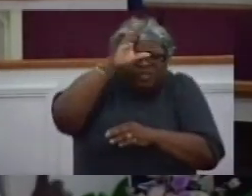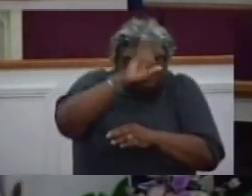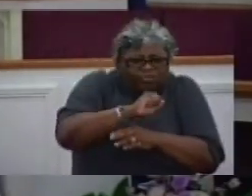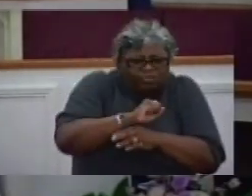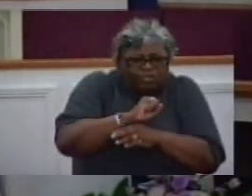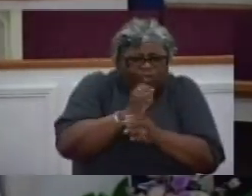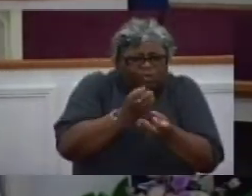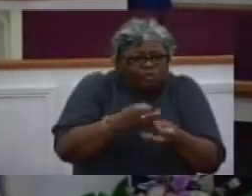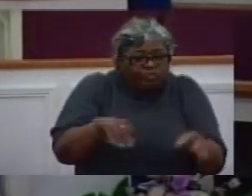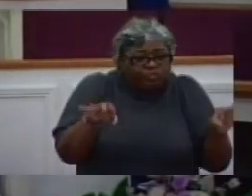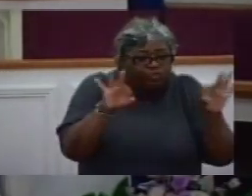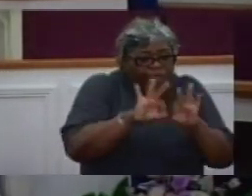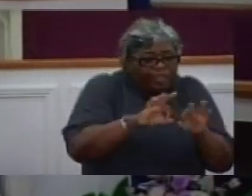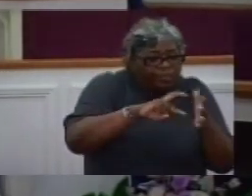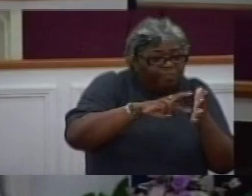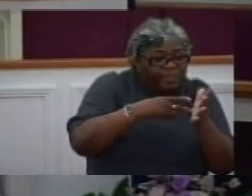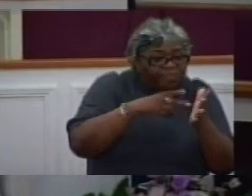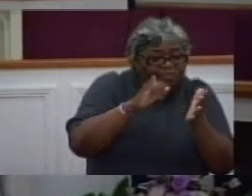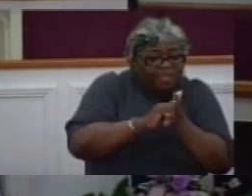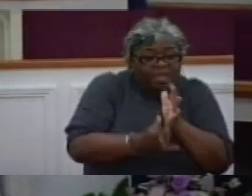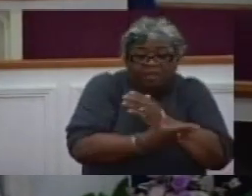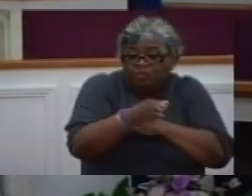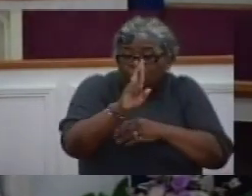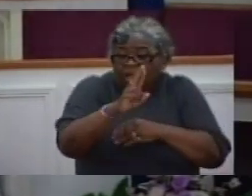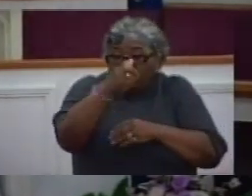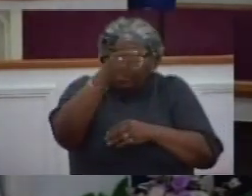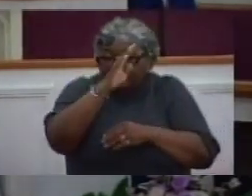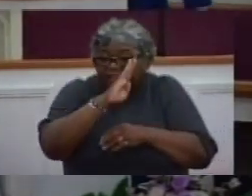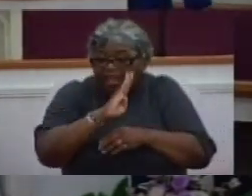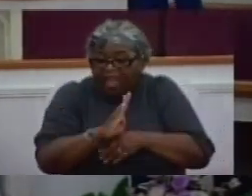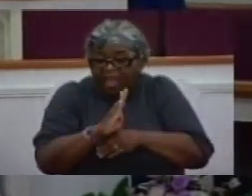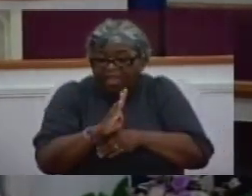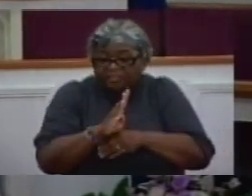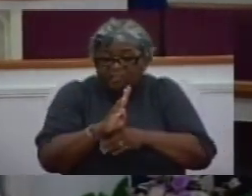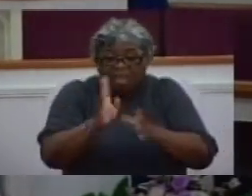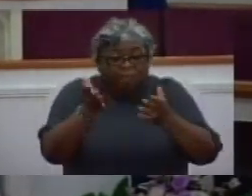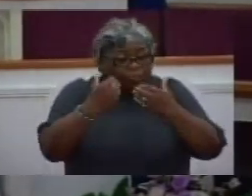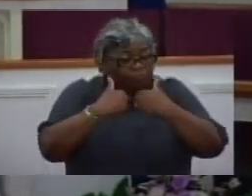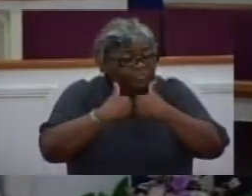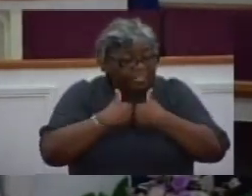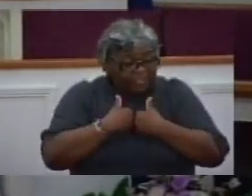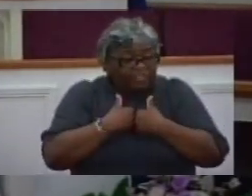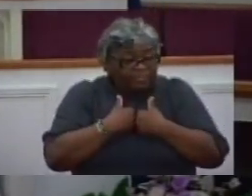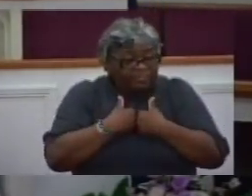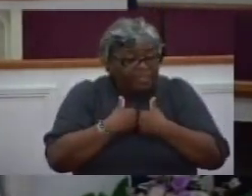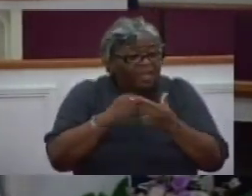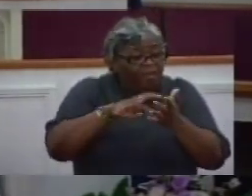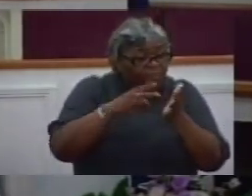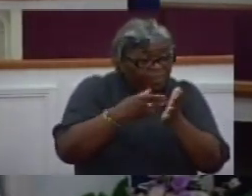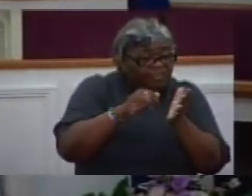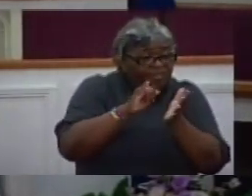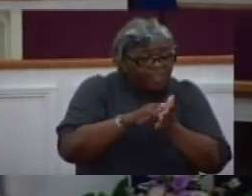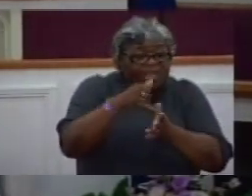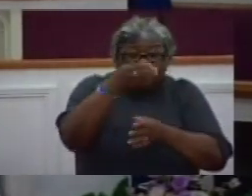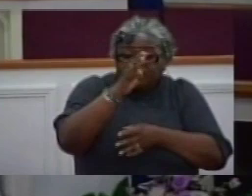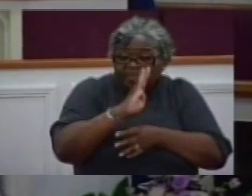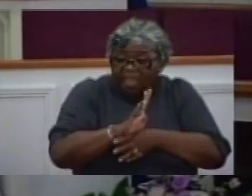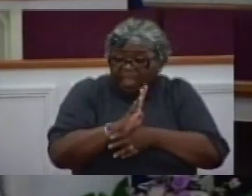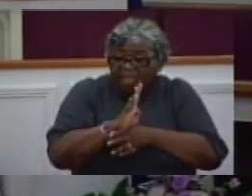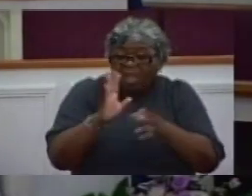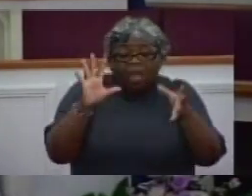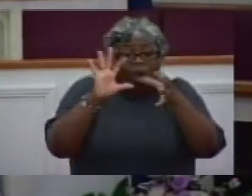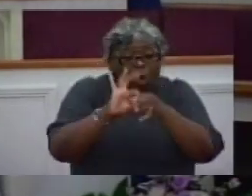treasure. Meaning that you are God's possession. Meaning that God